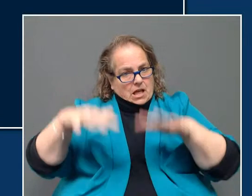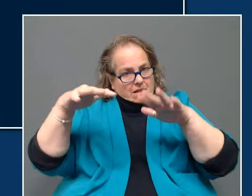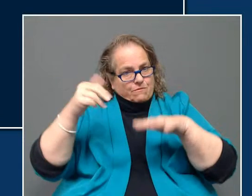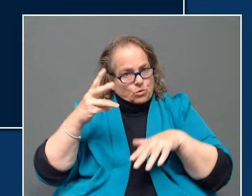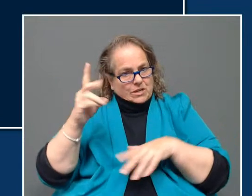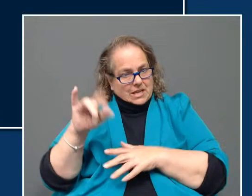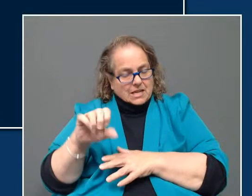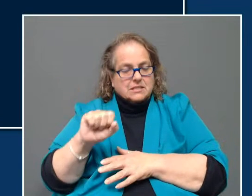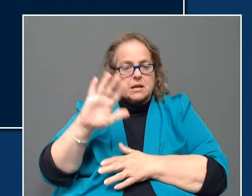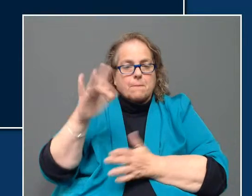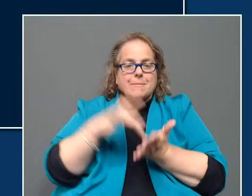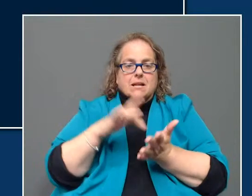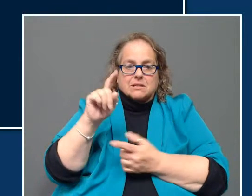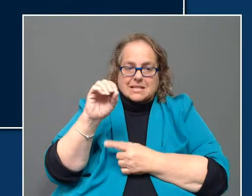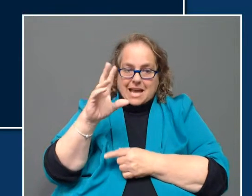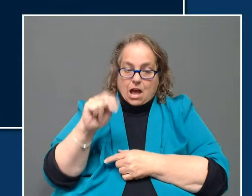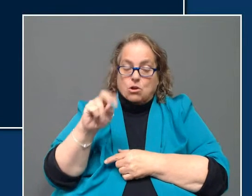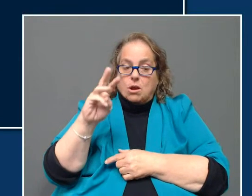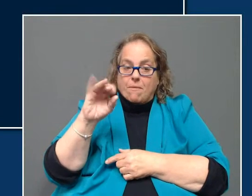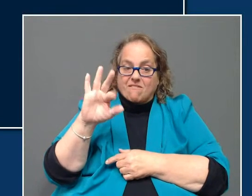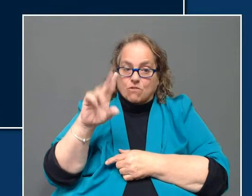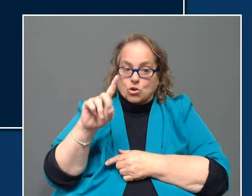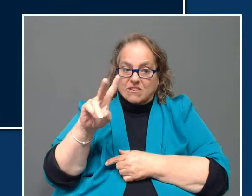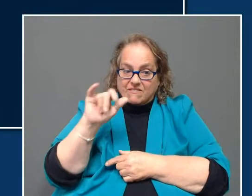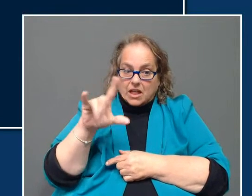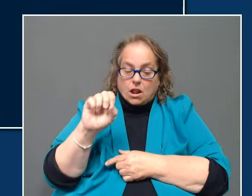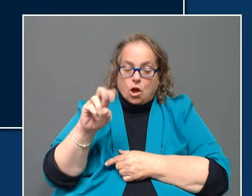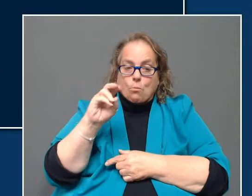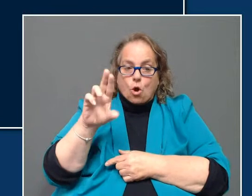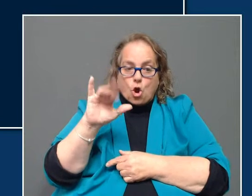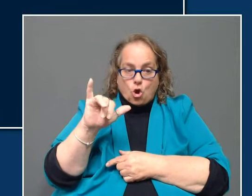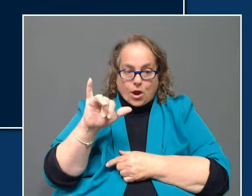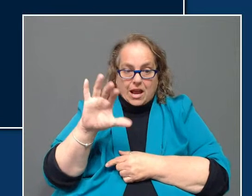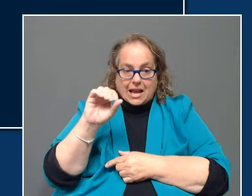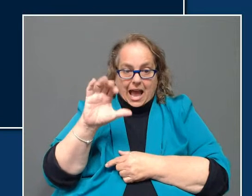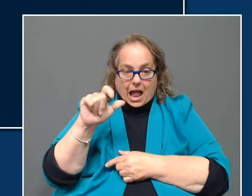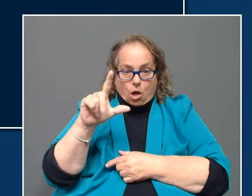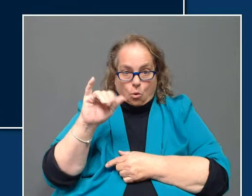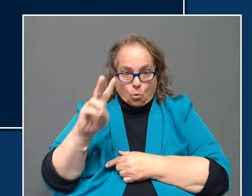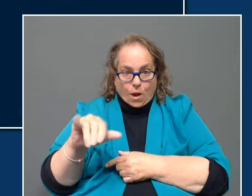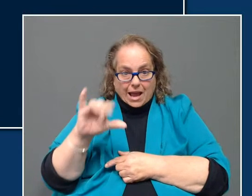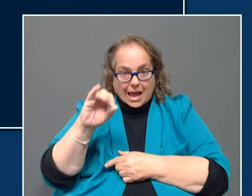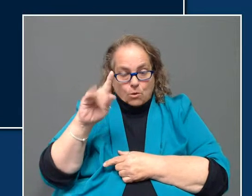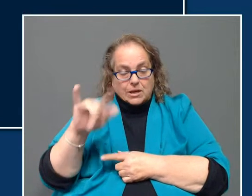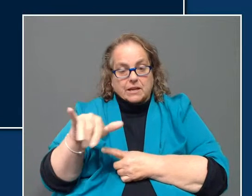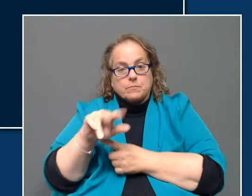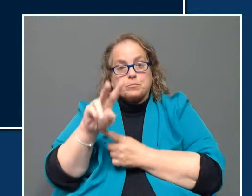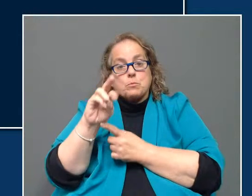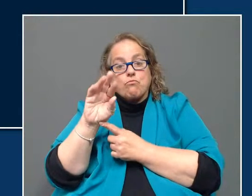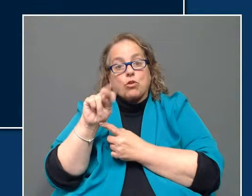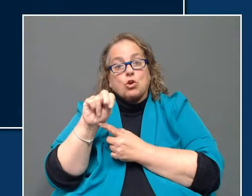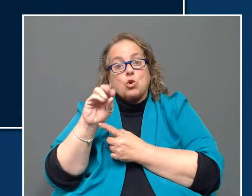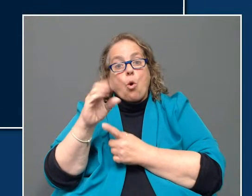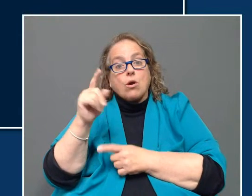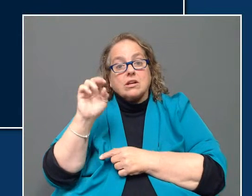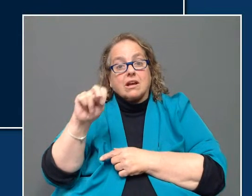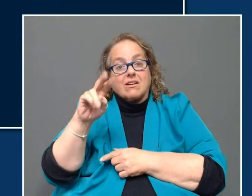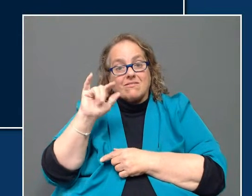Middletown, Munfordville, Murray and Callaway County combined, Nortonville, Raceland,